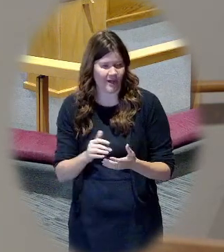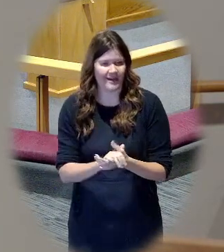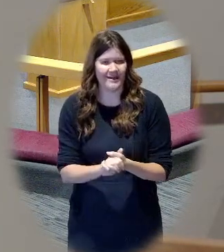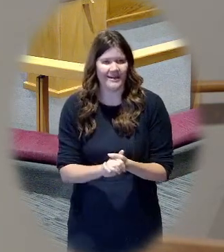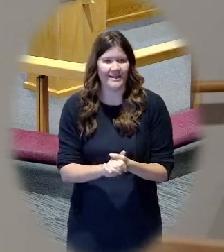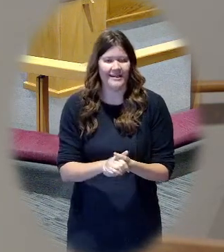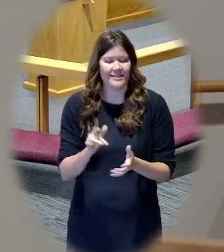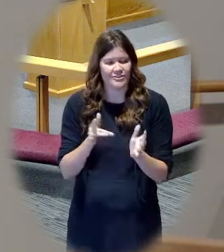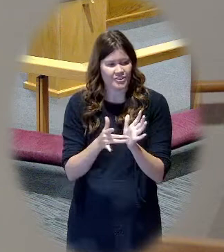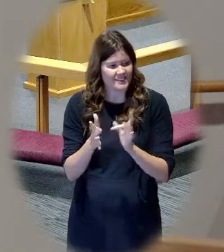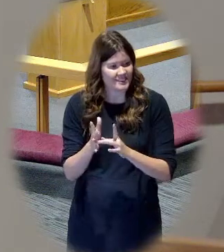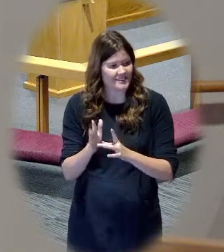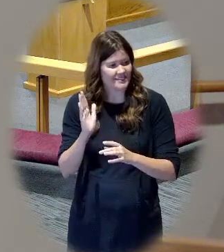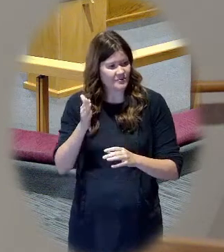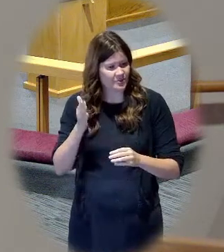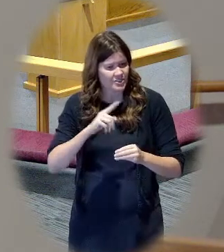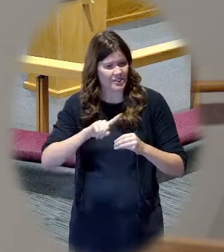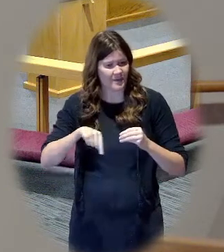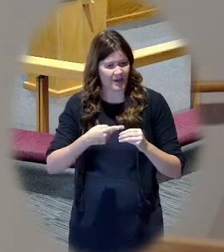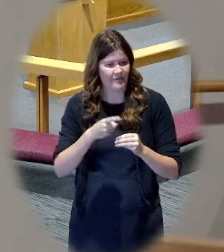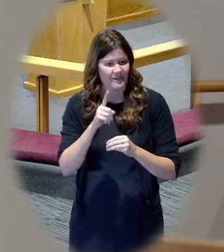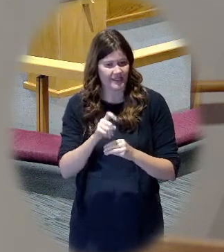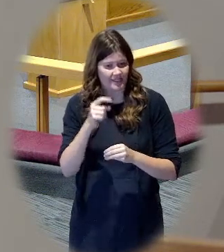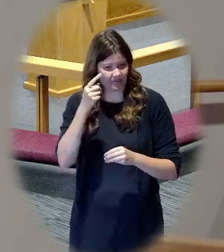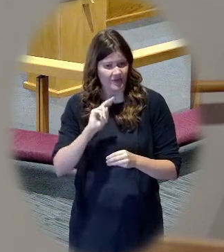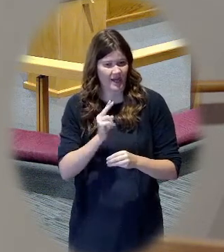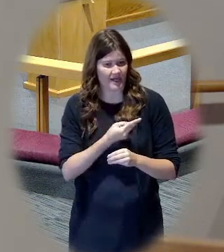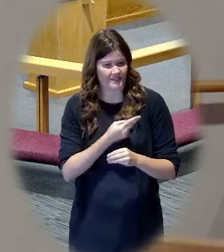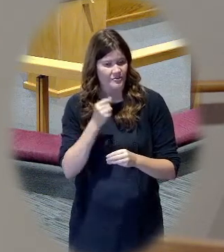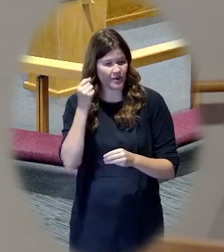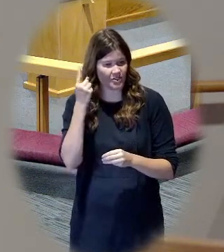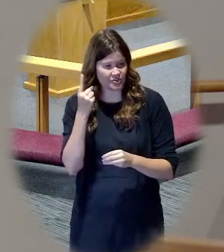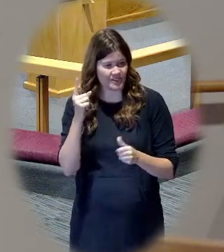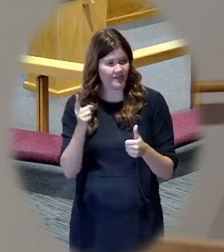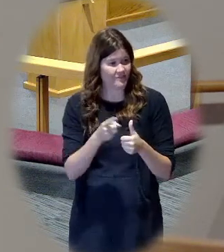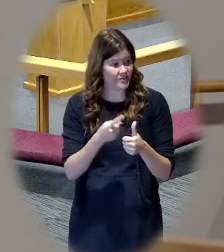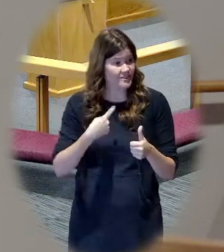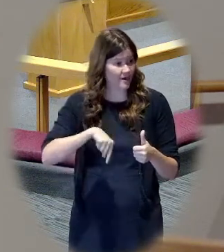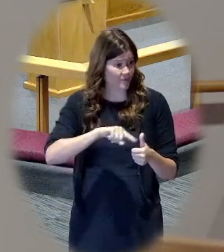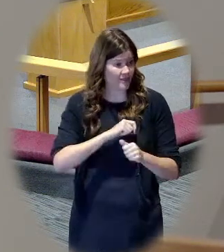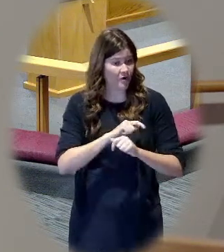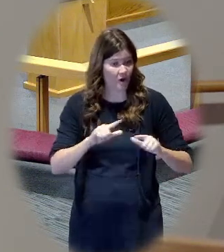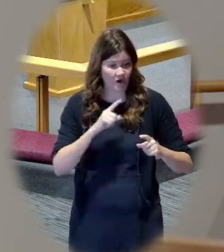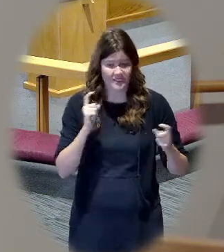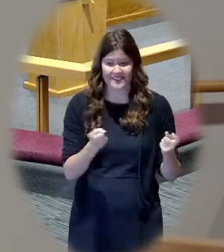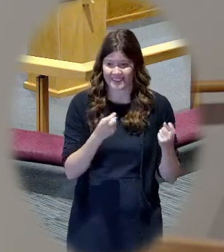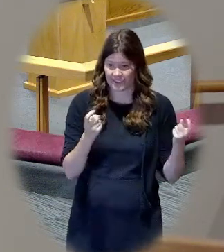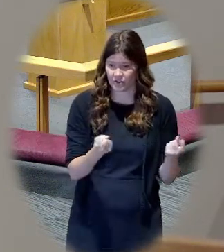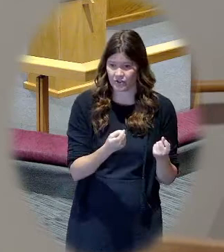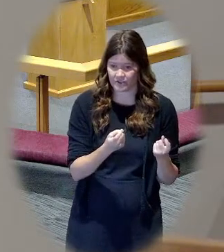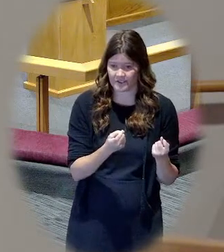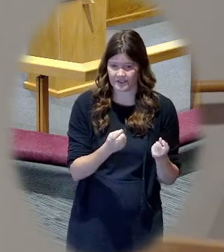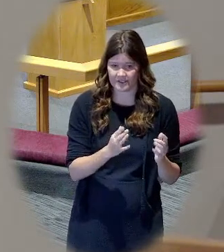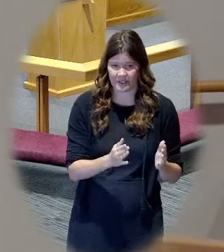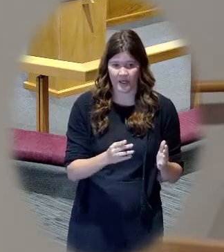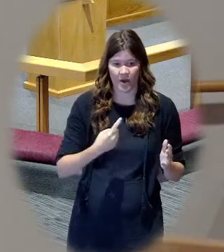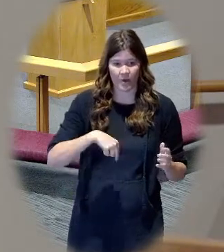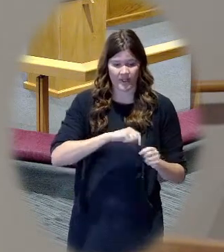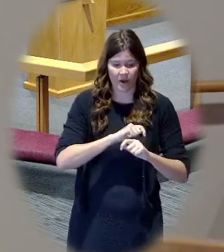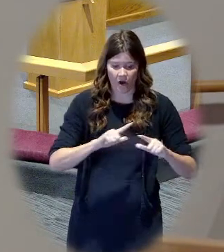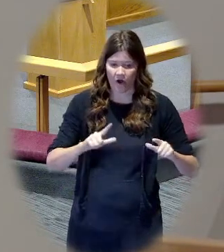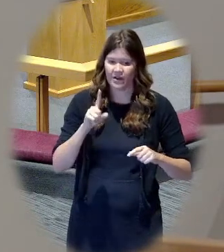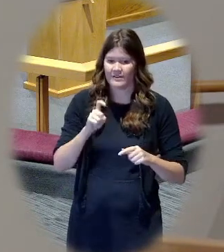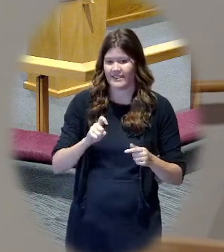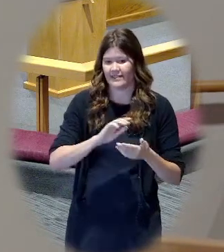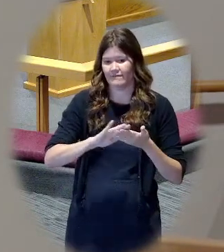He's preaching about the need for us to understand, first of all, that we are all sinners and we are in need of